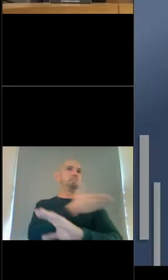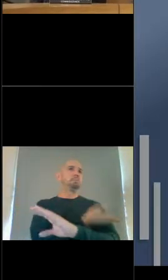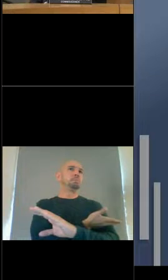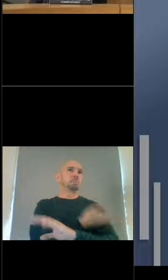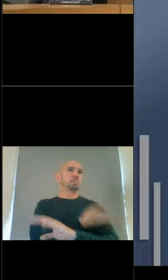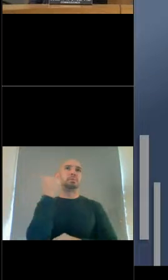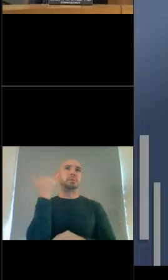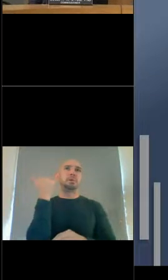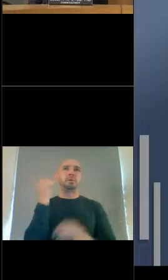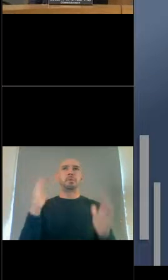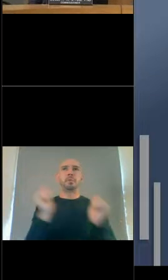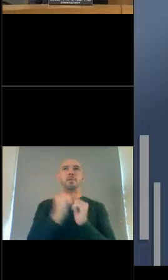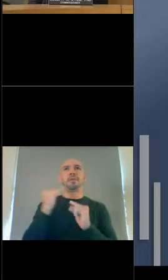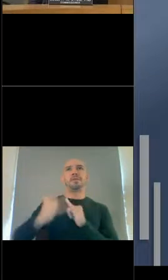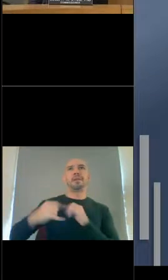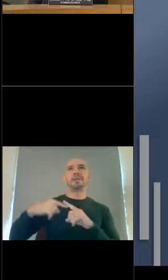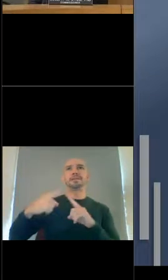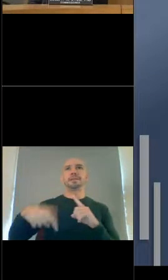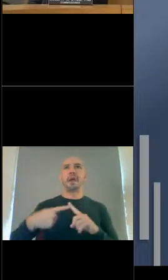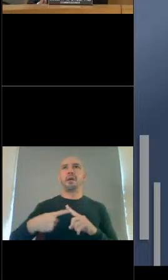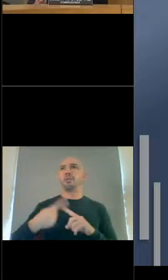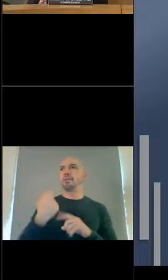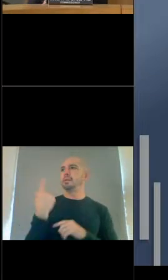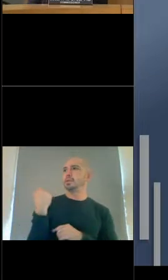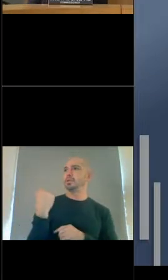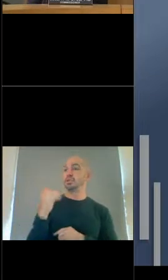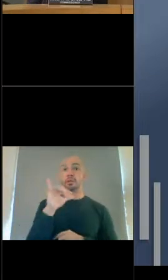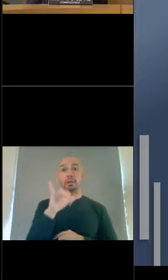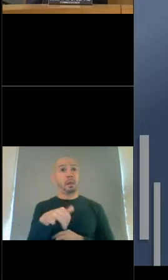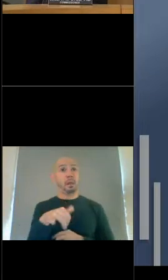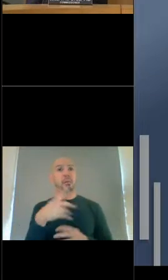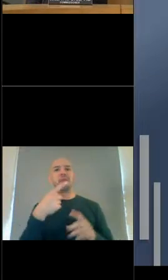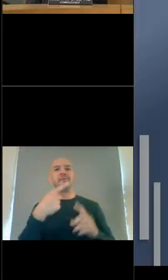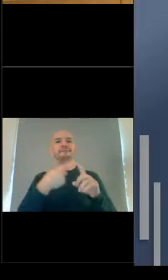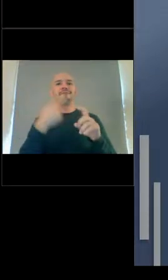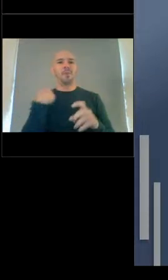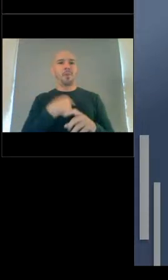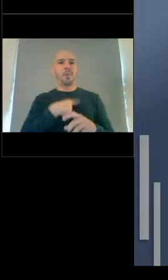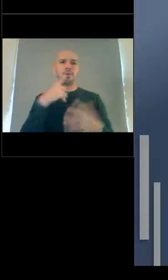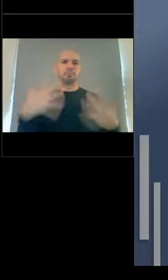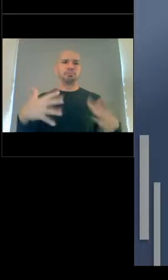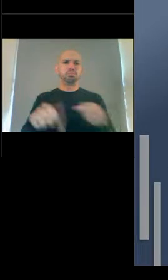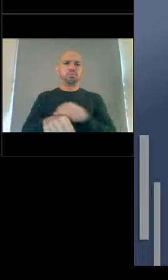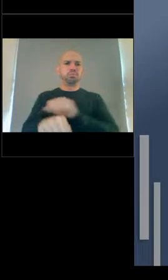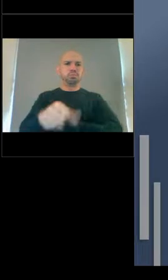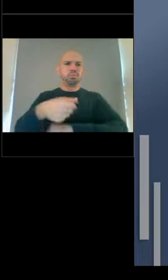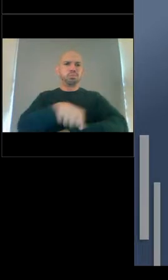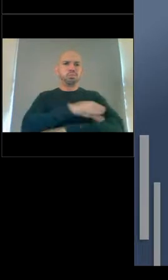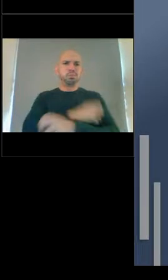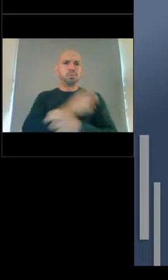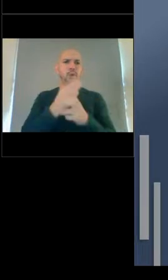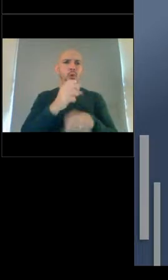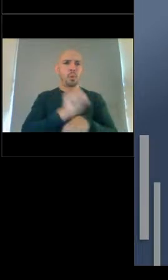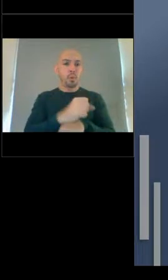so that improvement is a result of the hard work of our staff and i really would like to appreciate and acknowledge